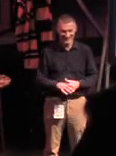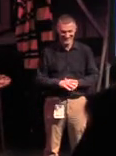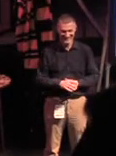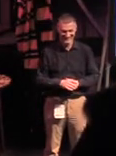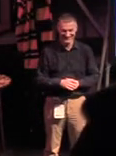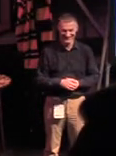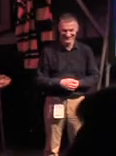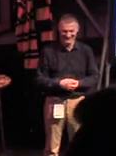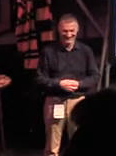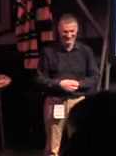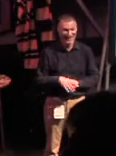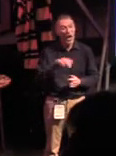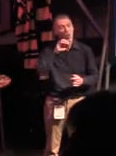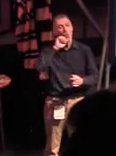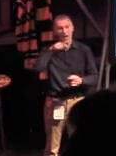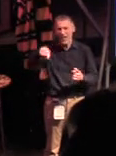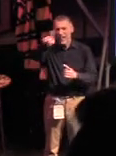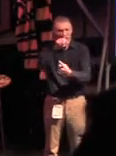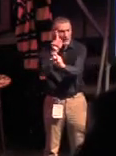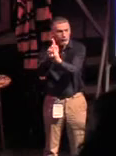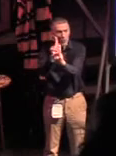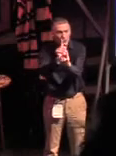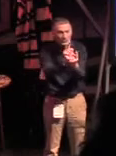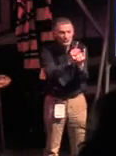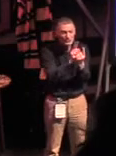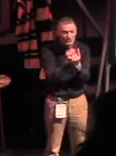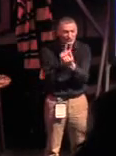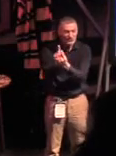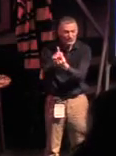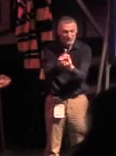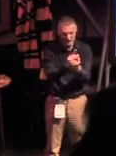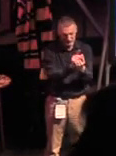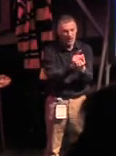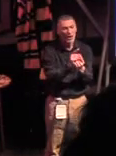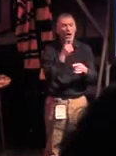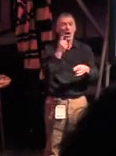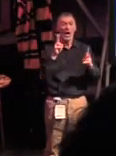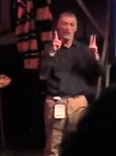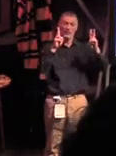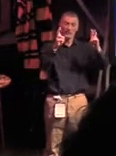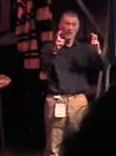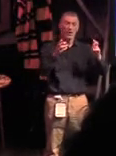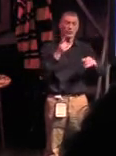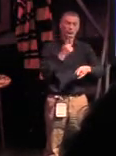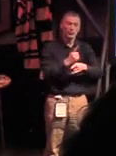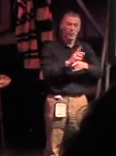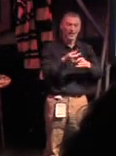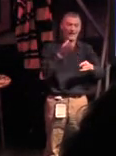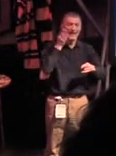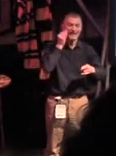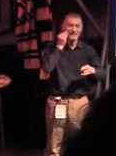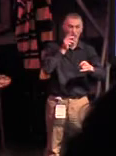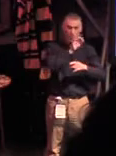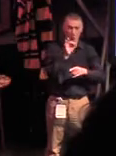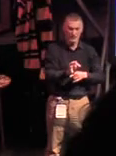possible in the coming days and ask you about the talk and listen question, which is, what are the most